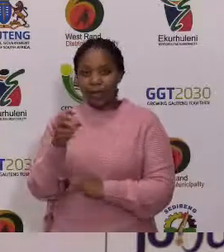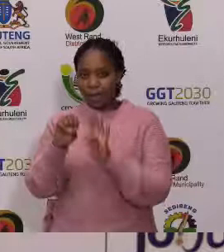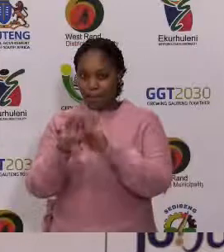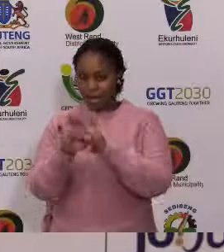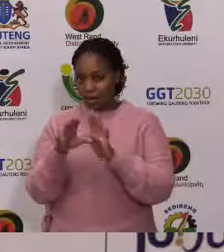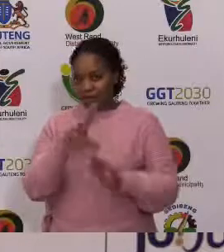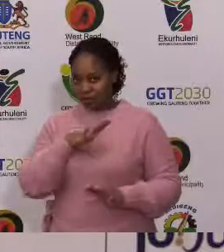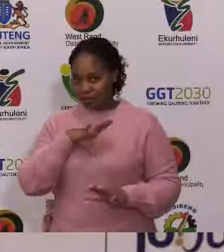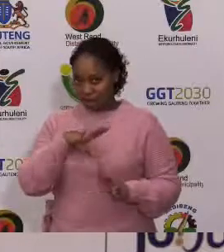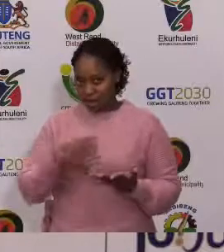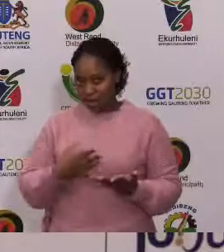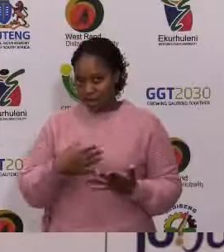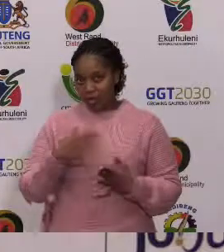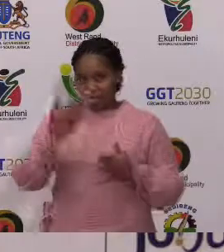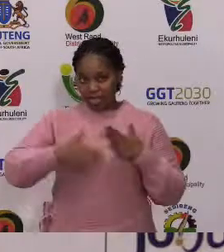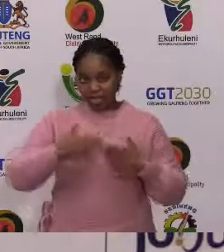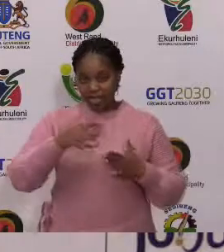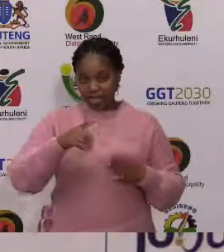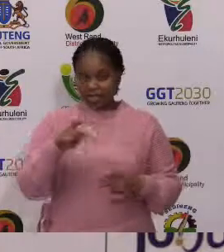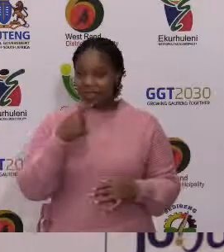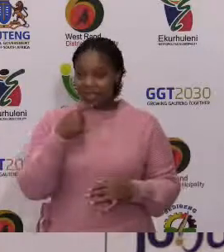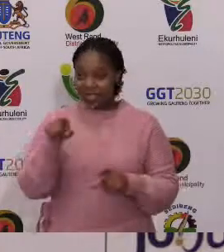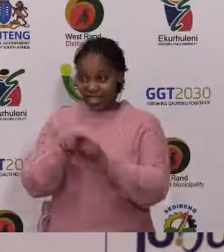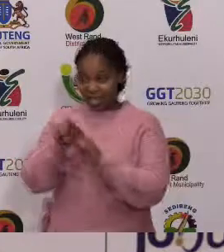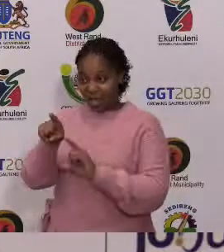At the end, you are the media too.